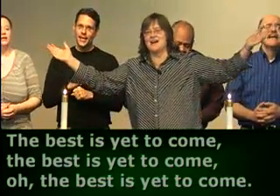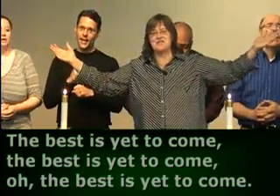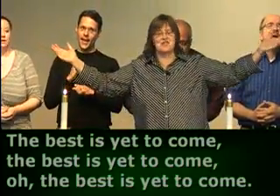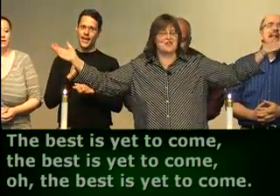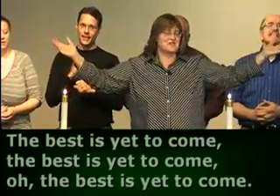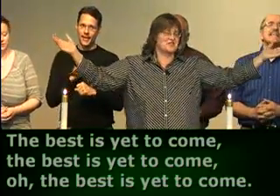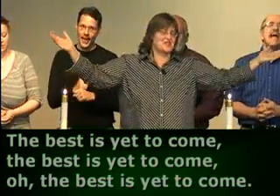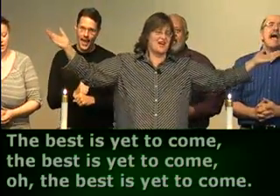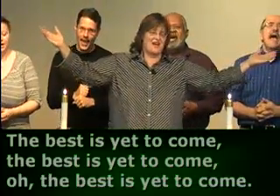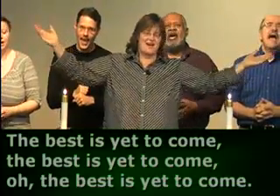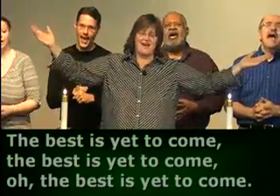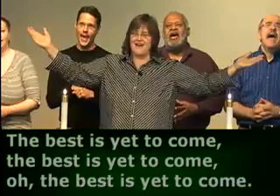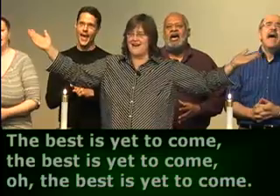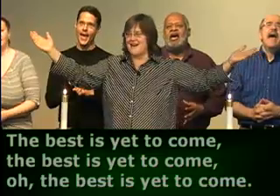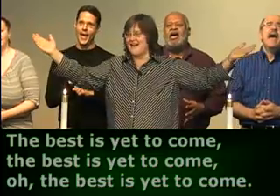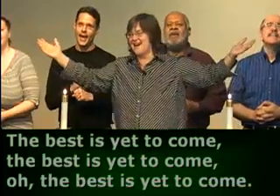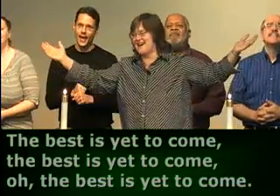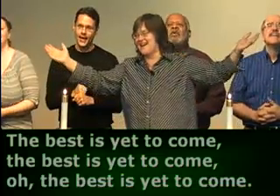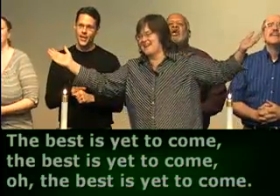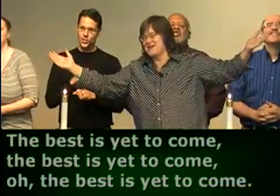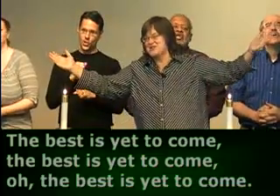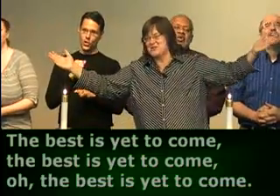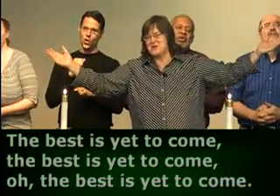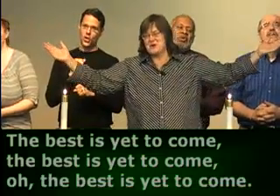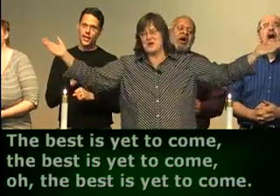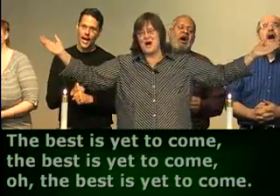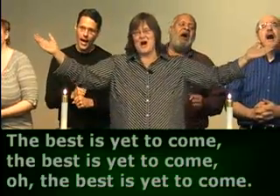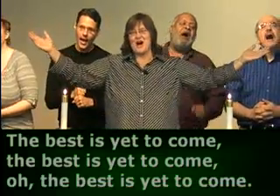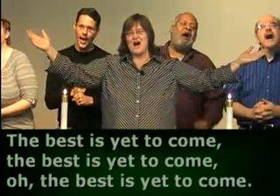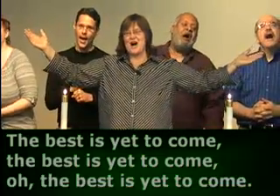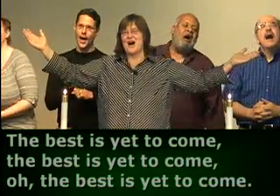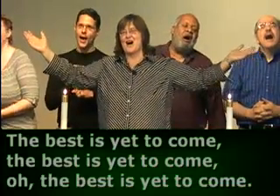best is